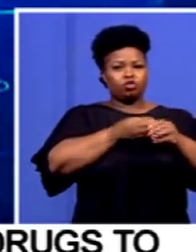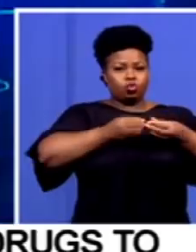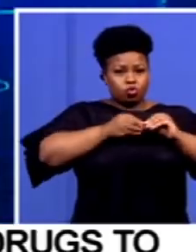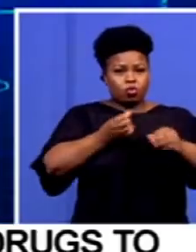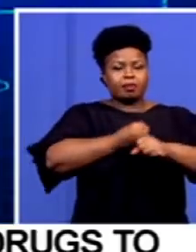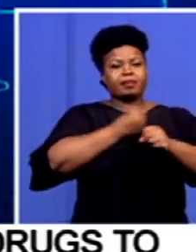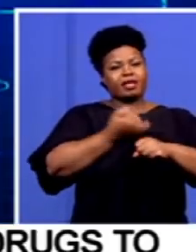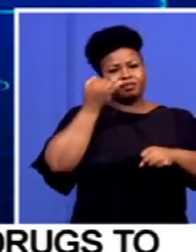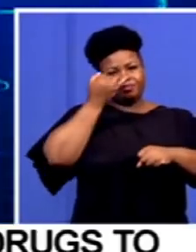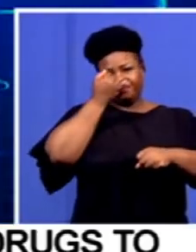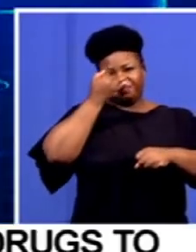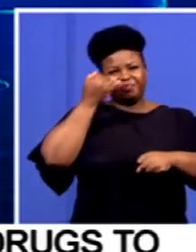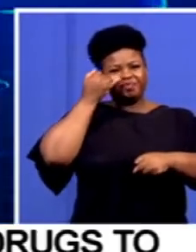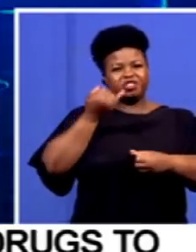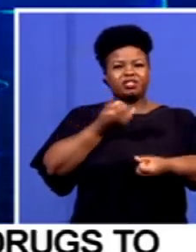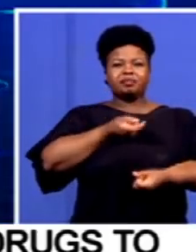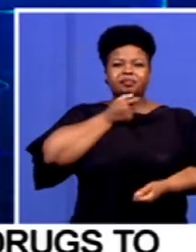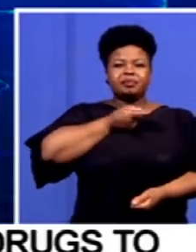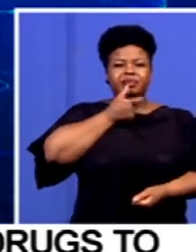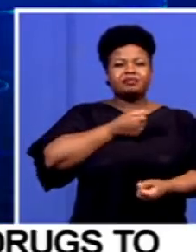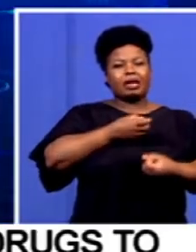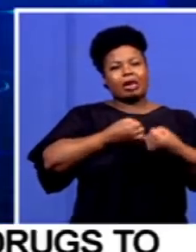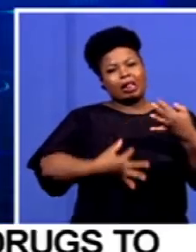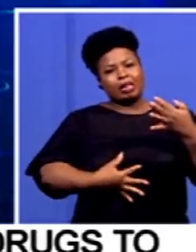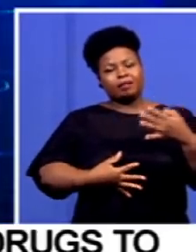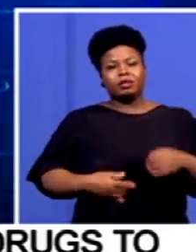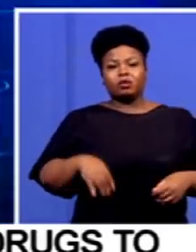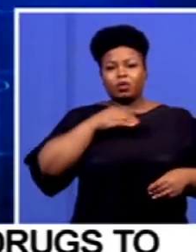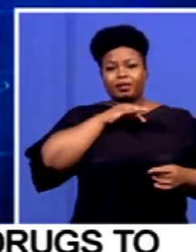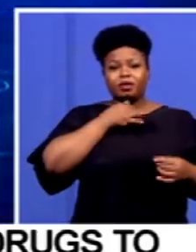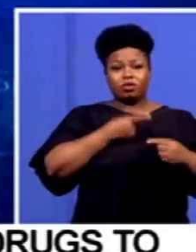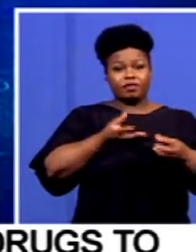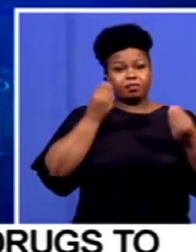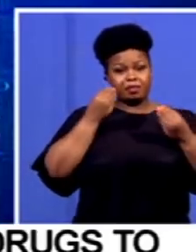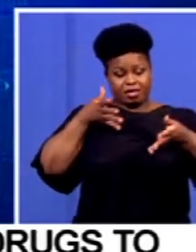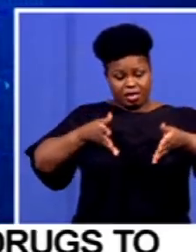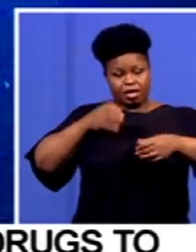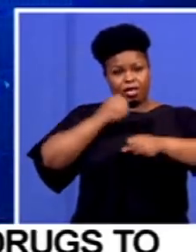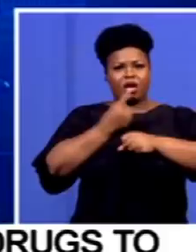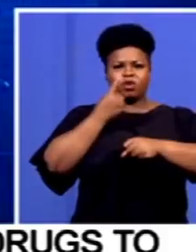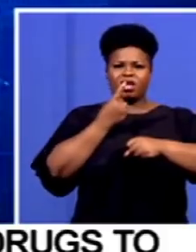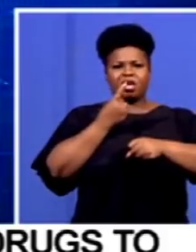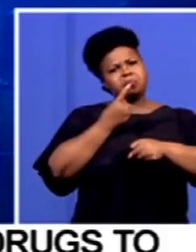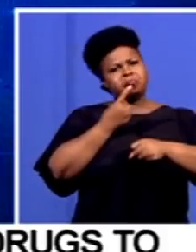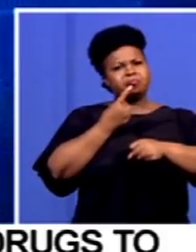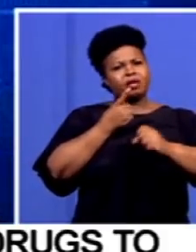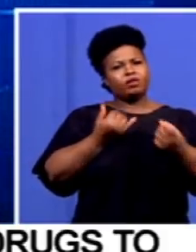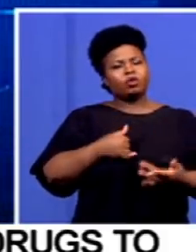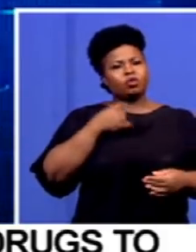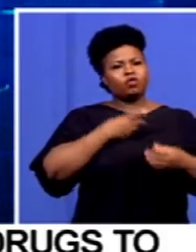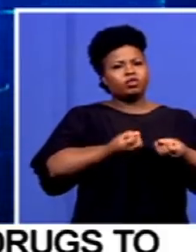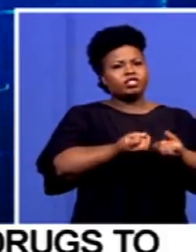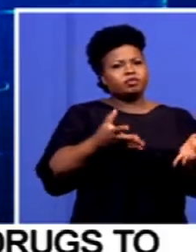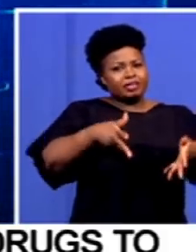of these drugs. And at times when you find that drugs are being manufactured in Gauteng, it's not necessarily for